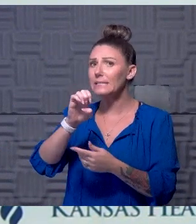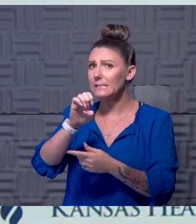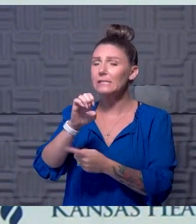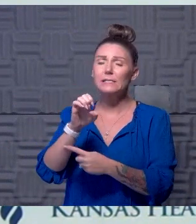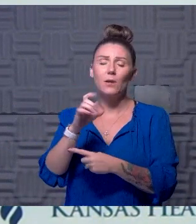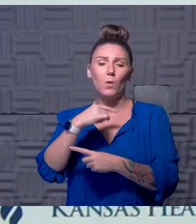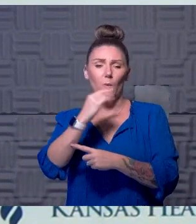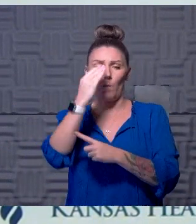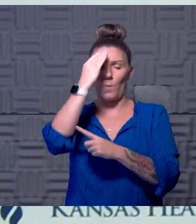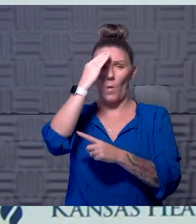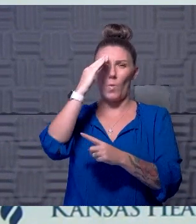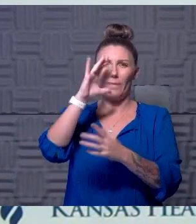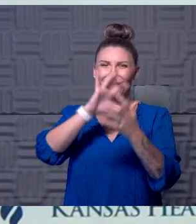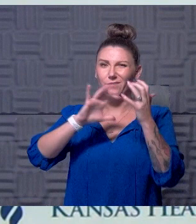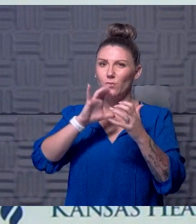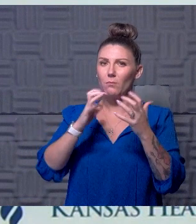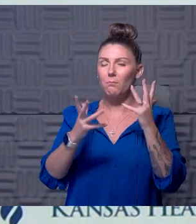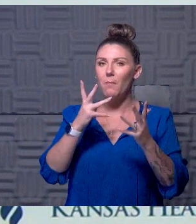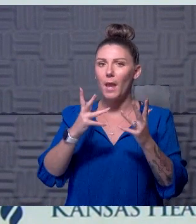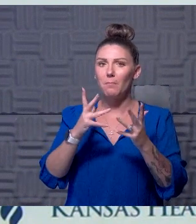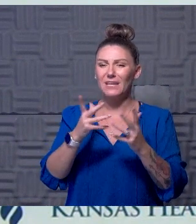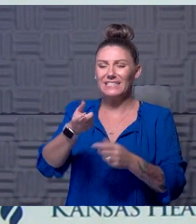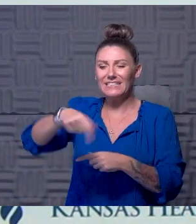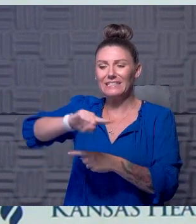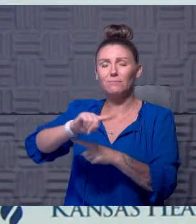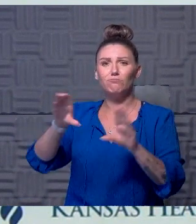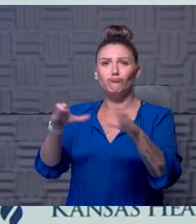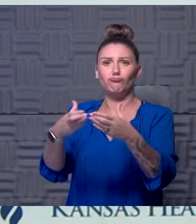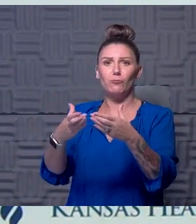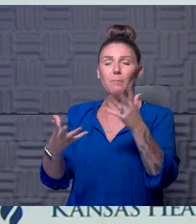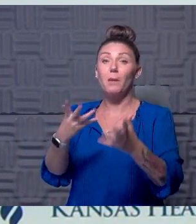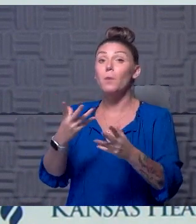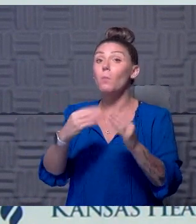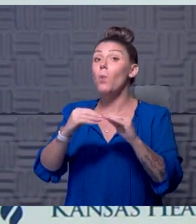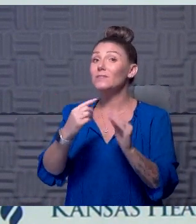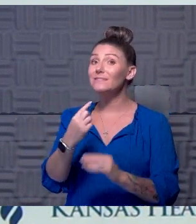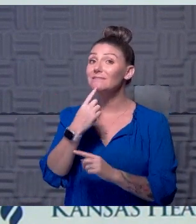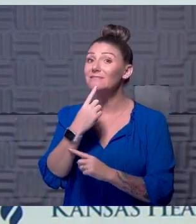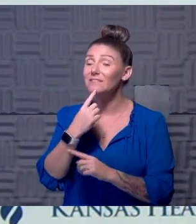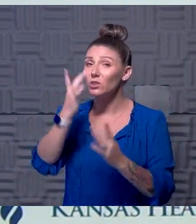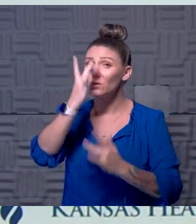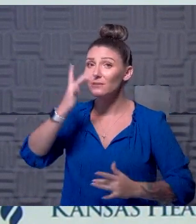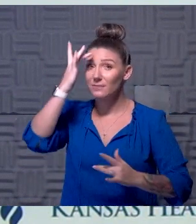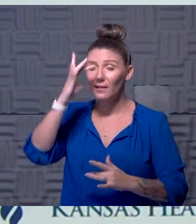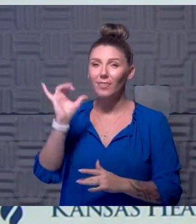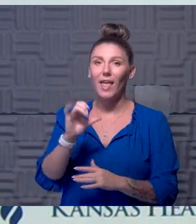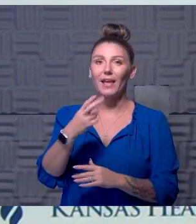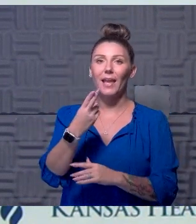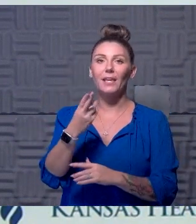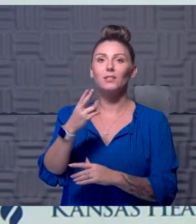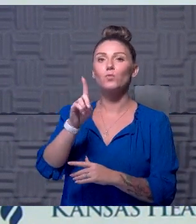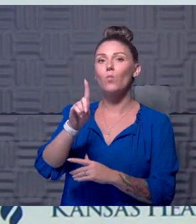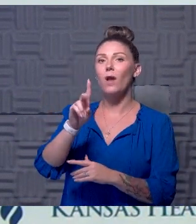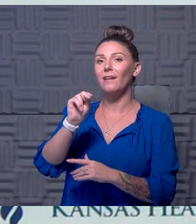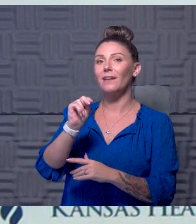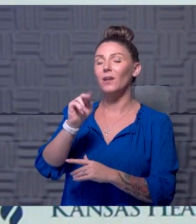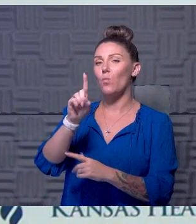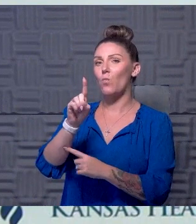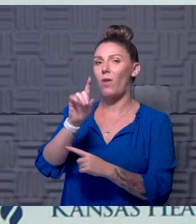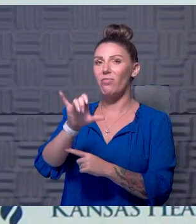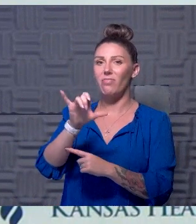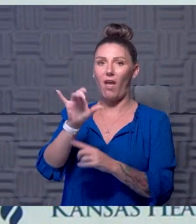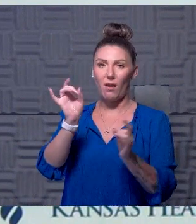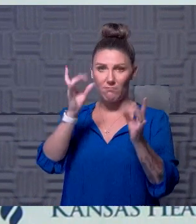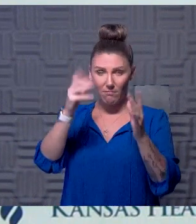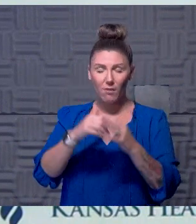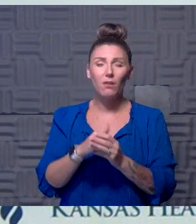that some obese patients may have more severe disease, like it happened in the H1N1 pandemic, and they were one of the